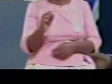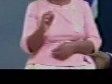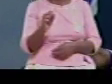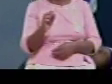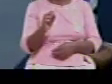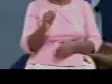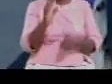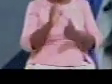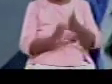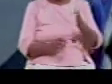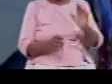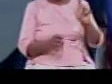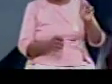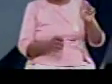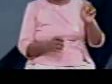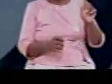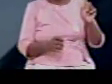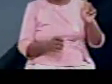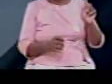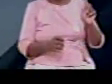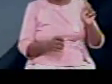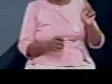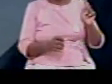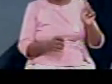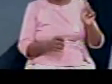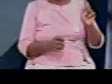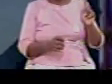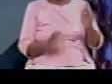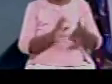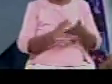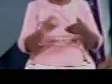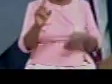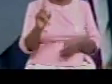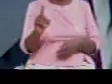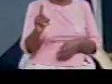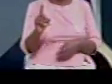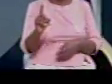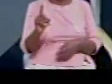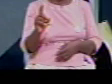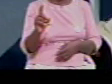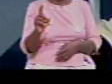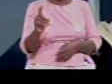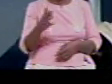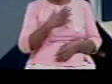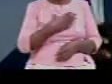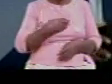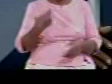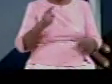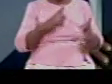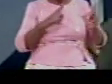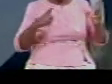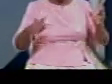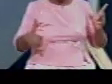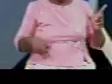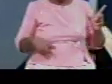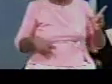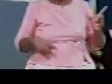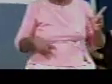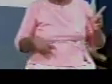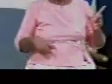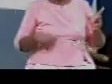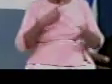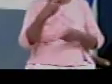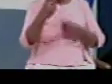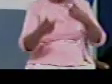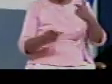chapter 21. I'm reading from verse 1. And the Lord visited